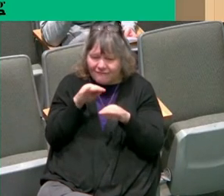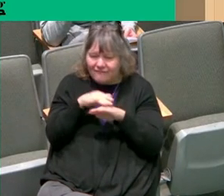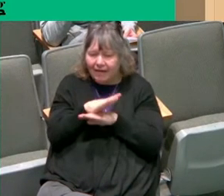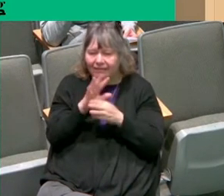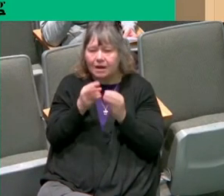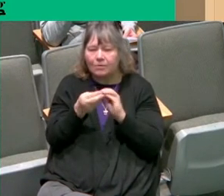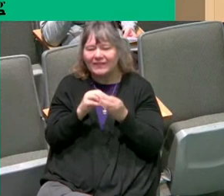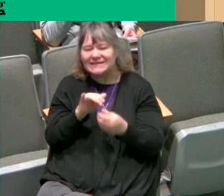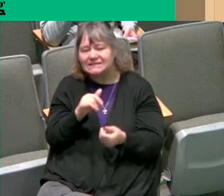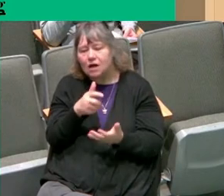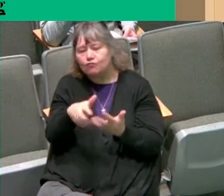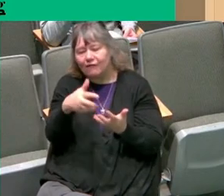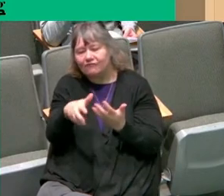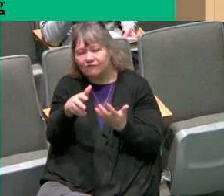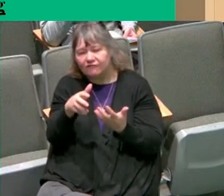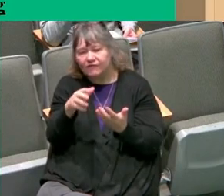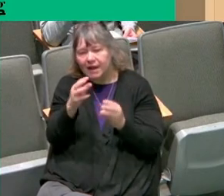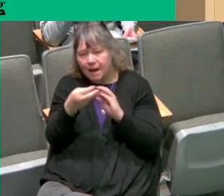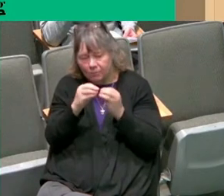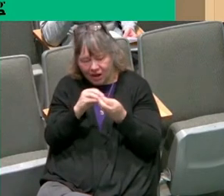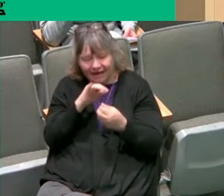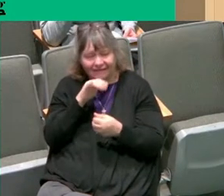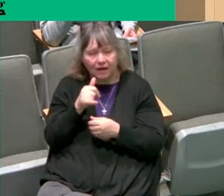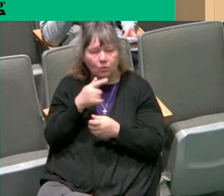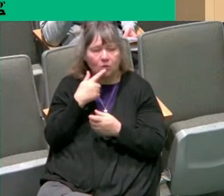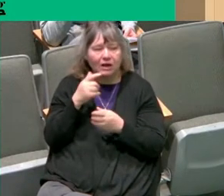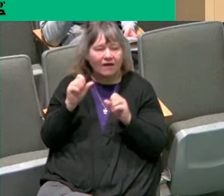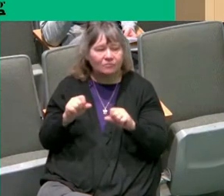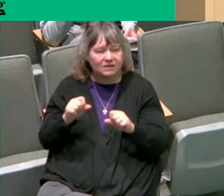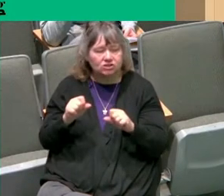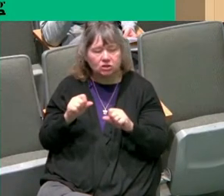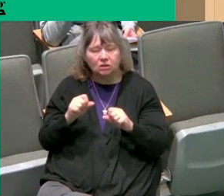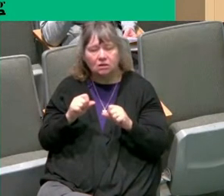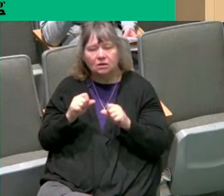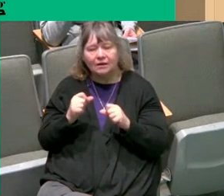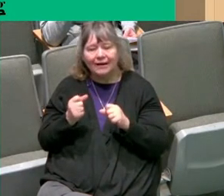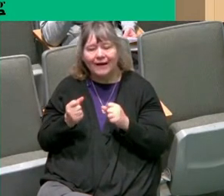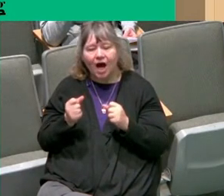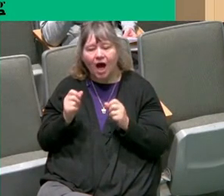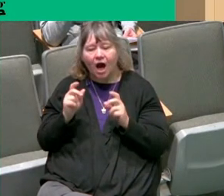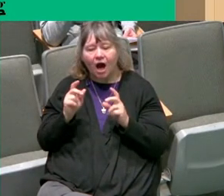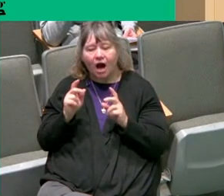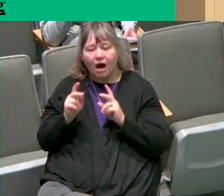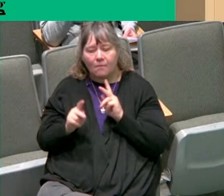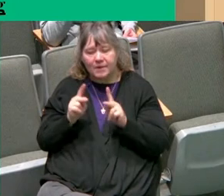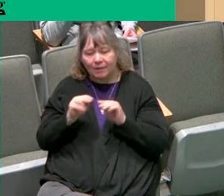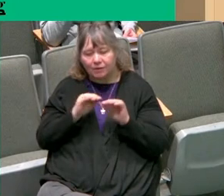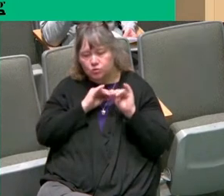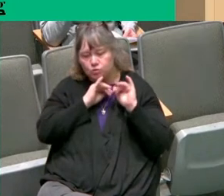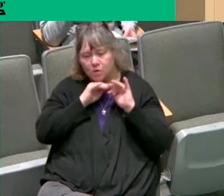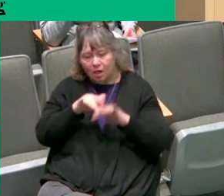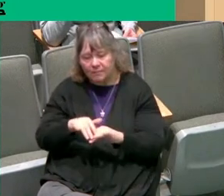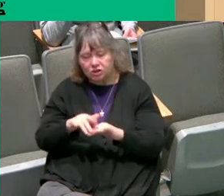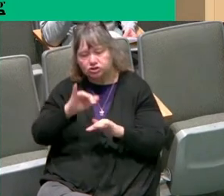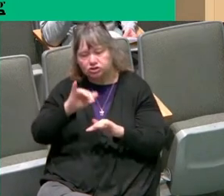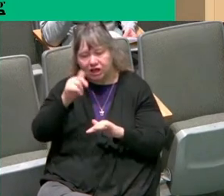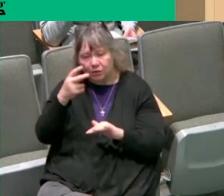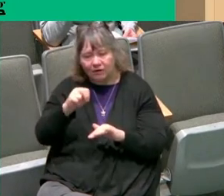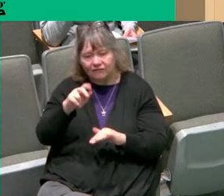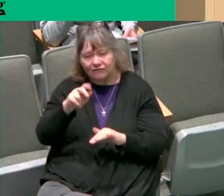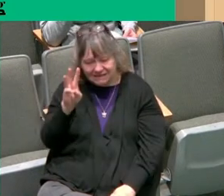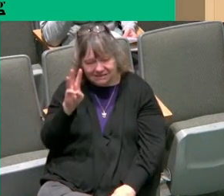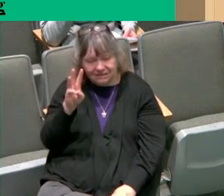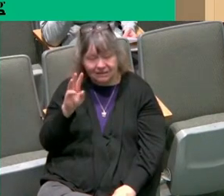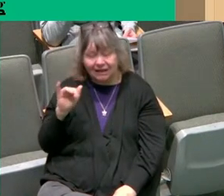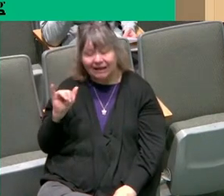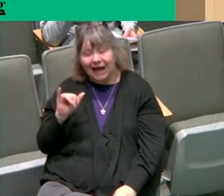an estimate and that would get us a potential occupancy for January of 26 and as